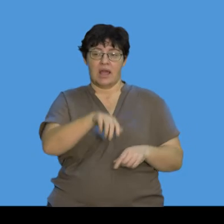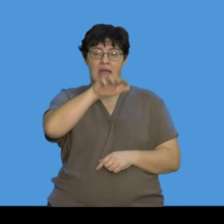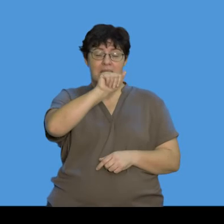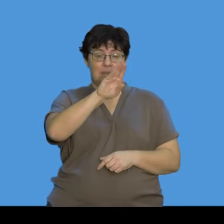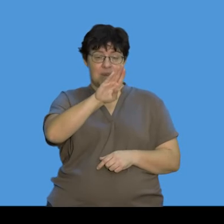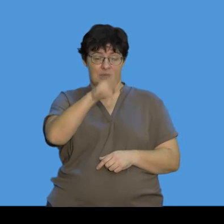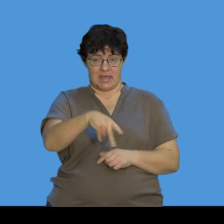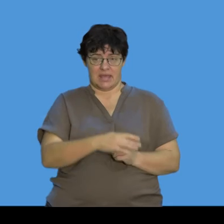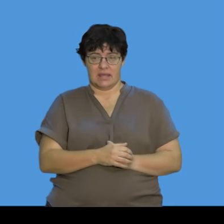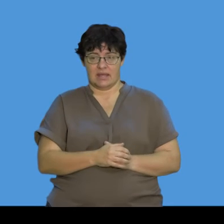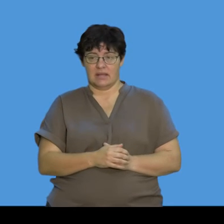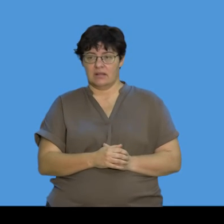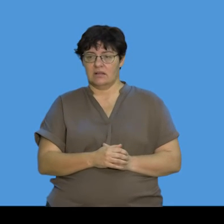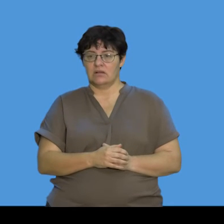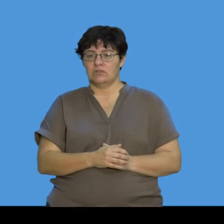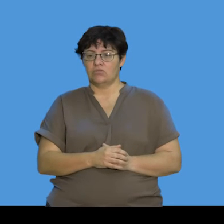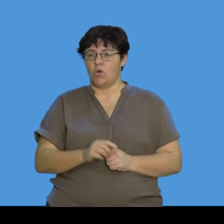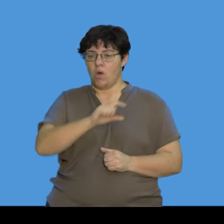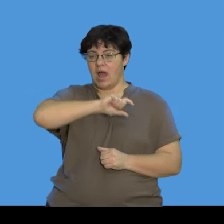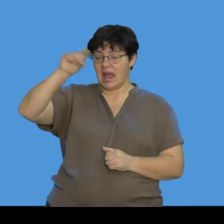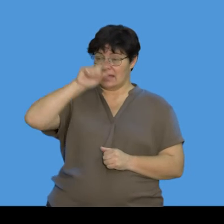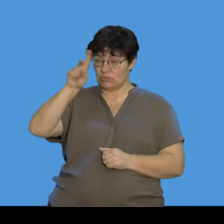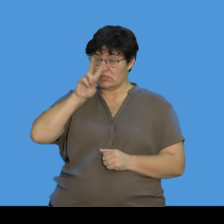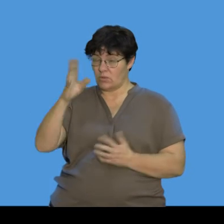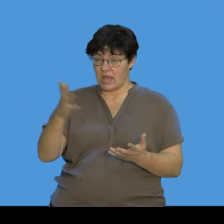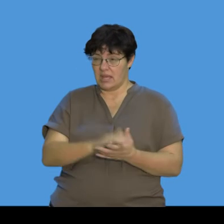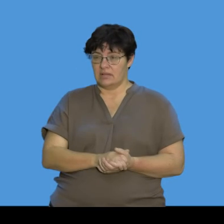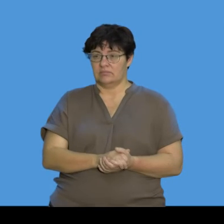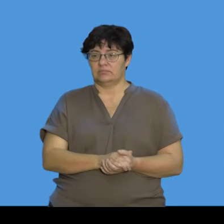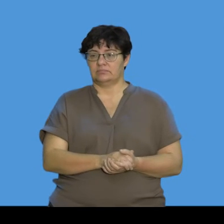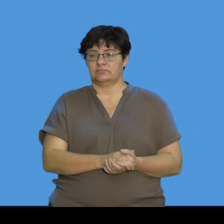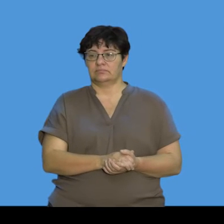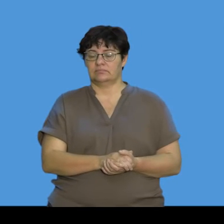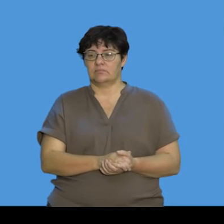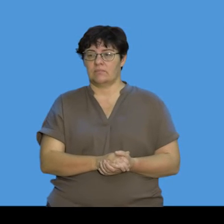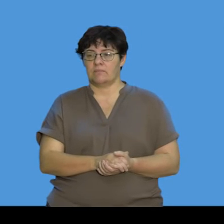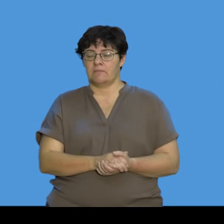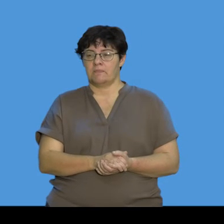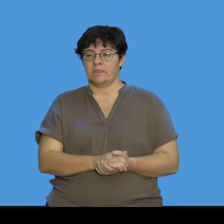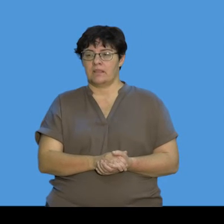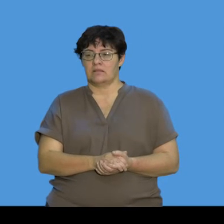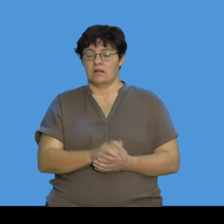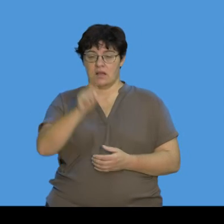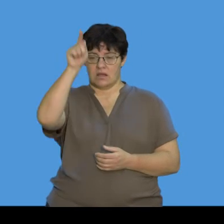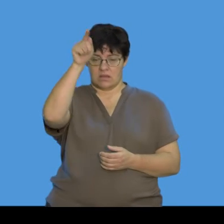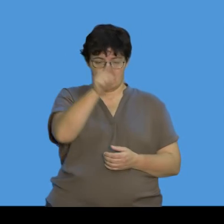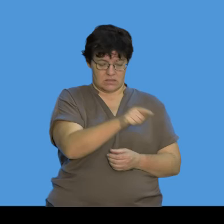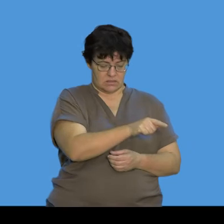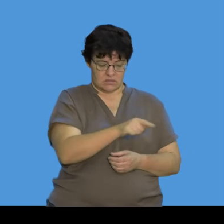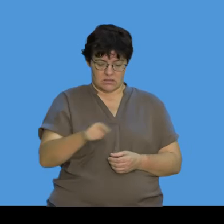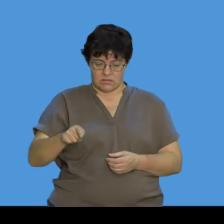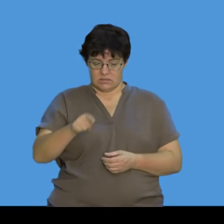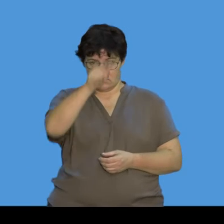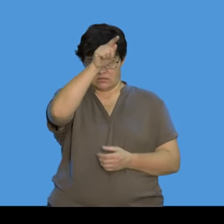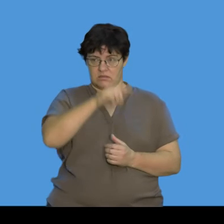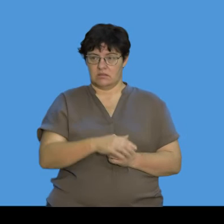ABP, so I'm going to have to highlight it on my diagram there so you can see exactly what we are talking about. And this is how you then